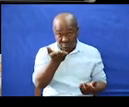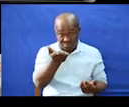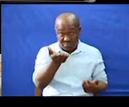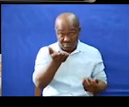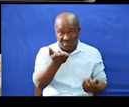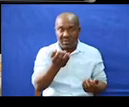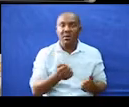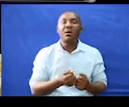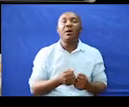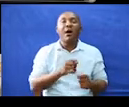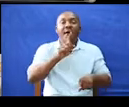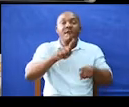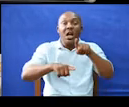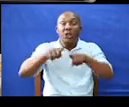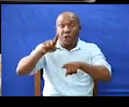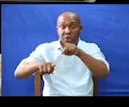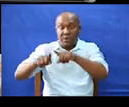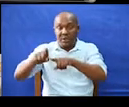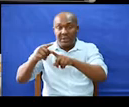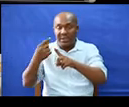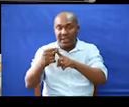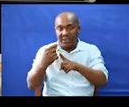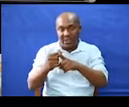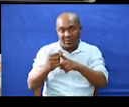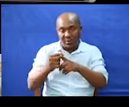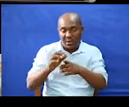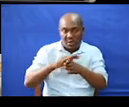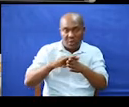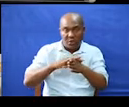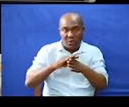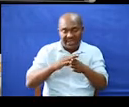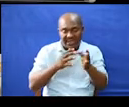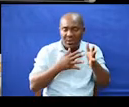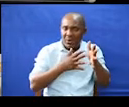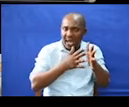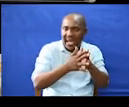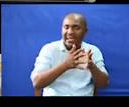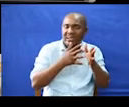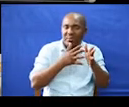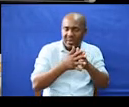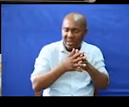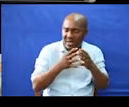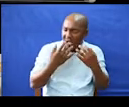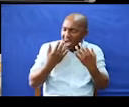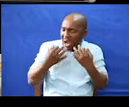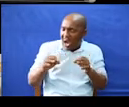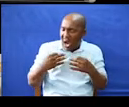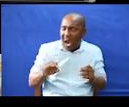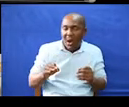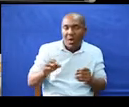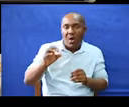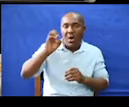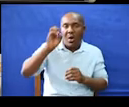Variation is the term which is used to explain how organisms of